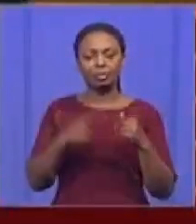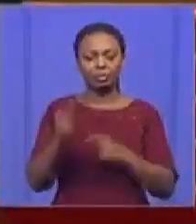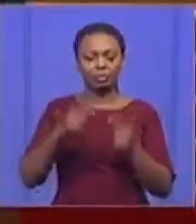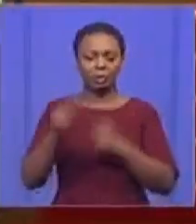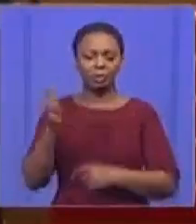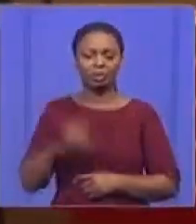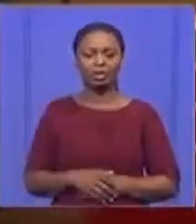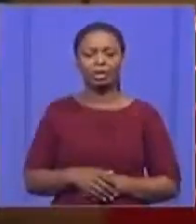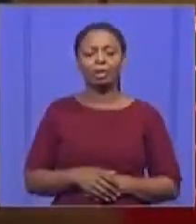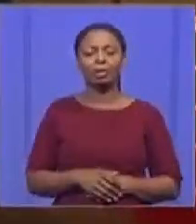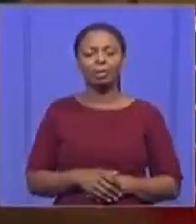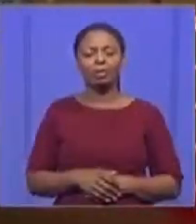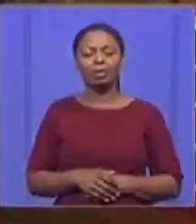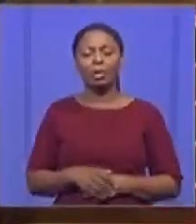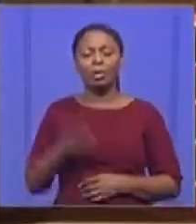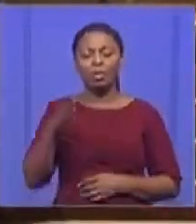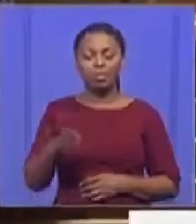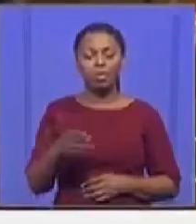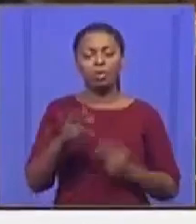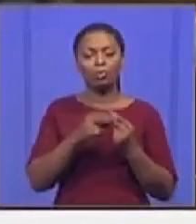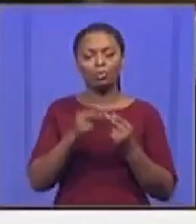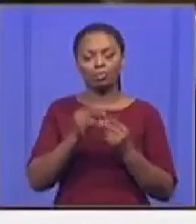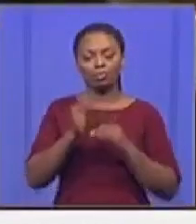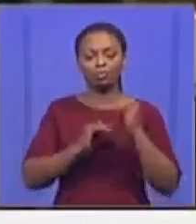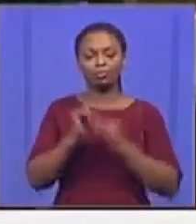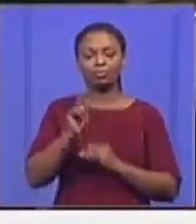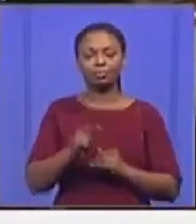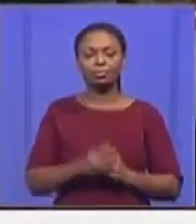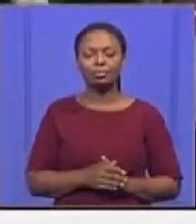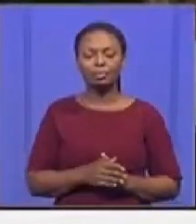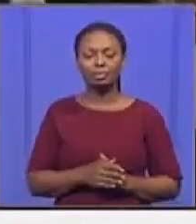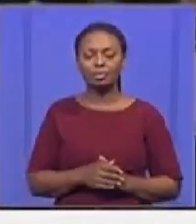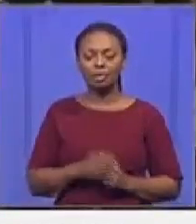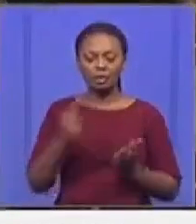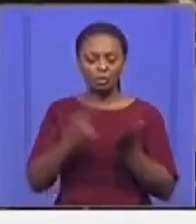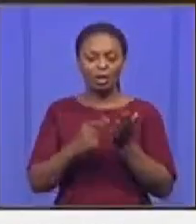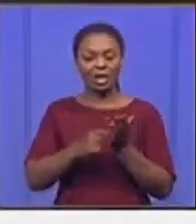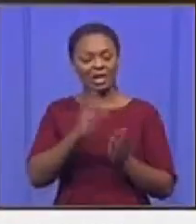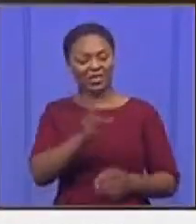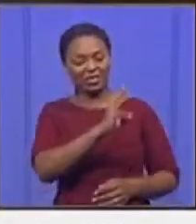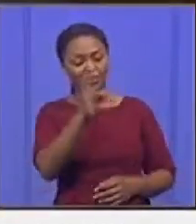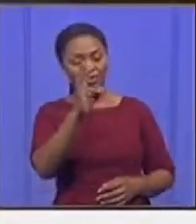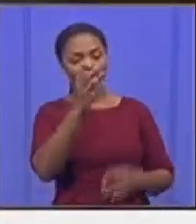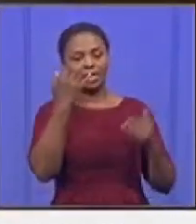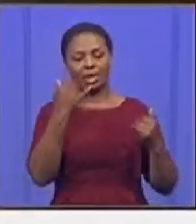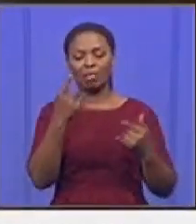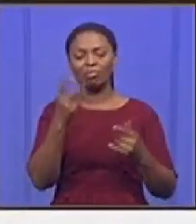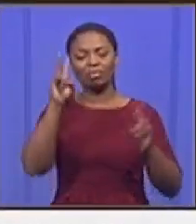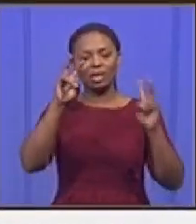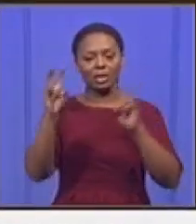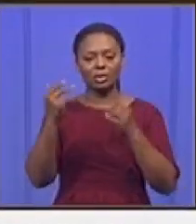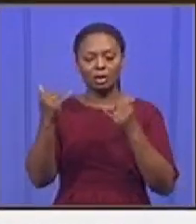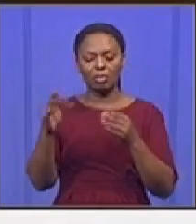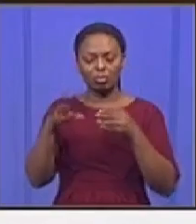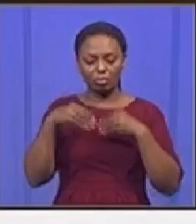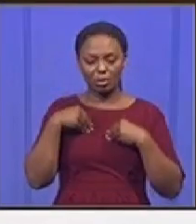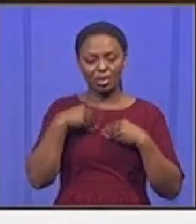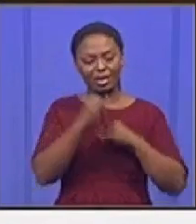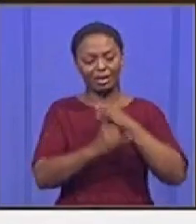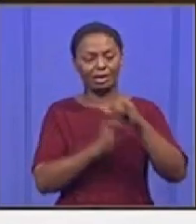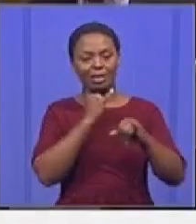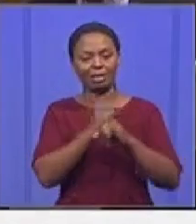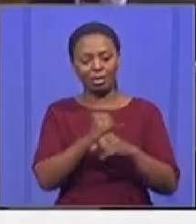Kampala. Leeto le tla ka nako e Uganda e kgalelwang tshwetso ya yona ya go ntšhafatsa tumelano ya go amogela kantoro ya